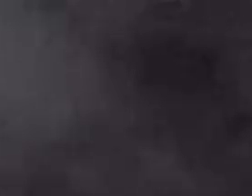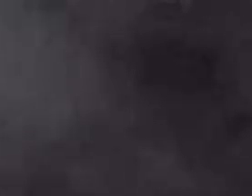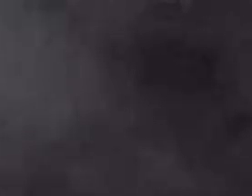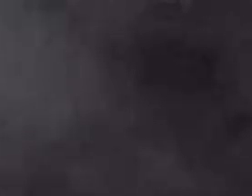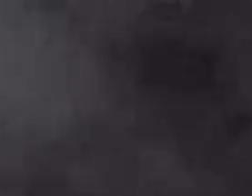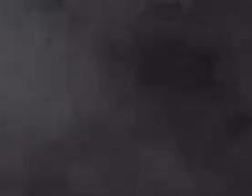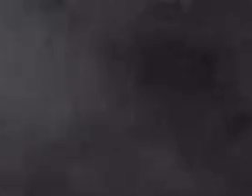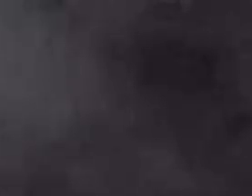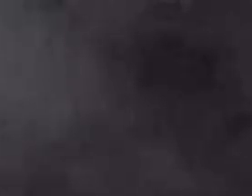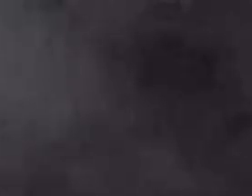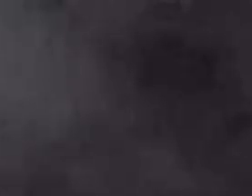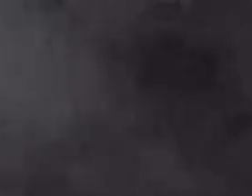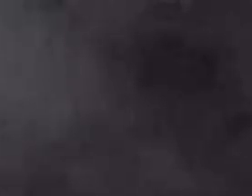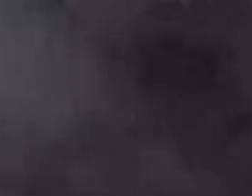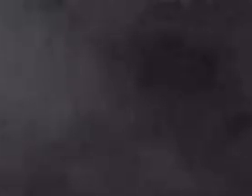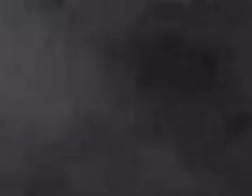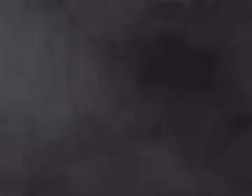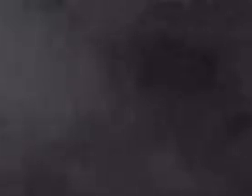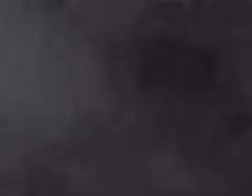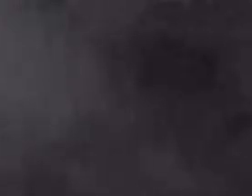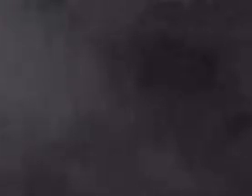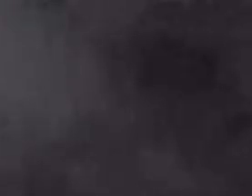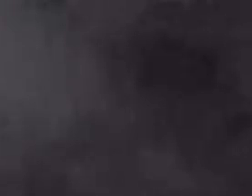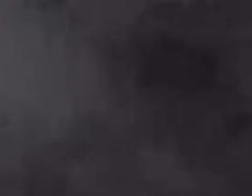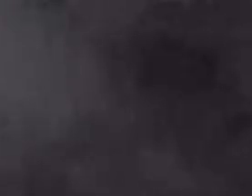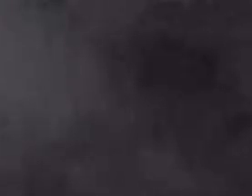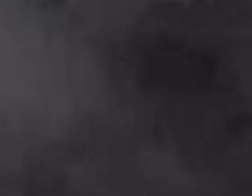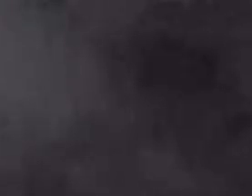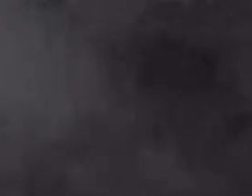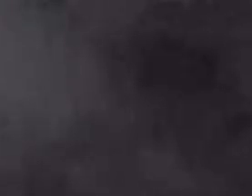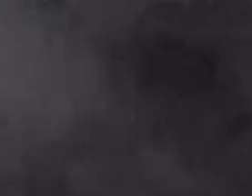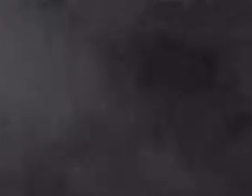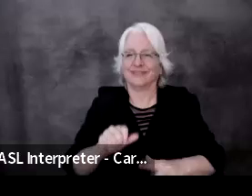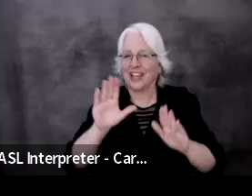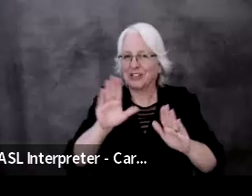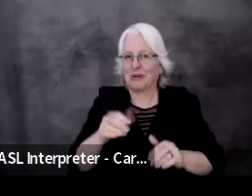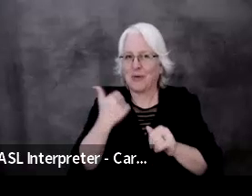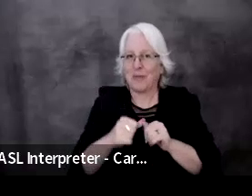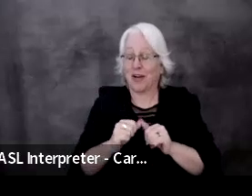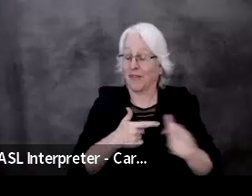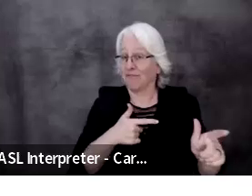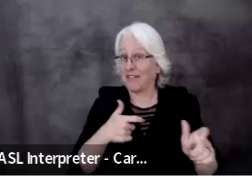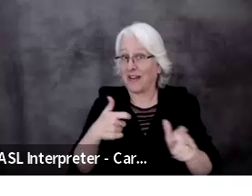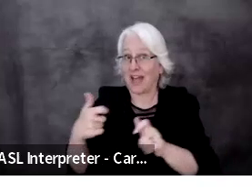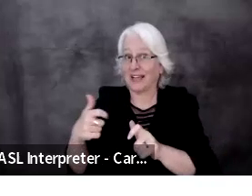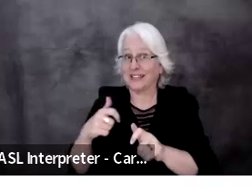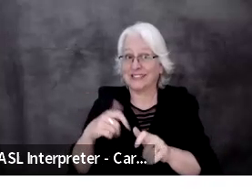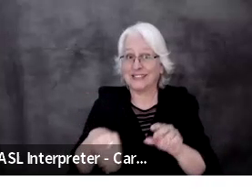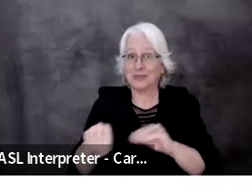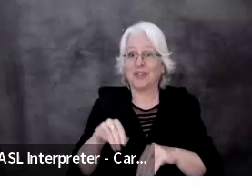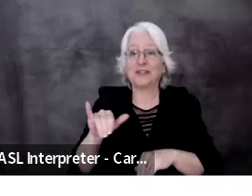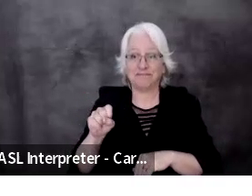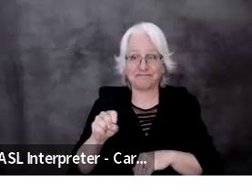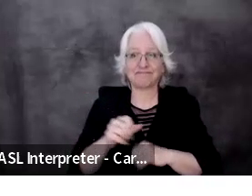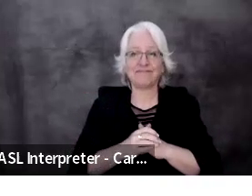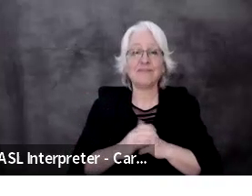there probably would be more AI uses that are out there. I think that's a great reminder of how fast everything is moving. All